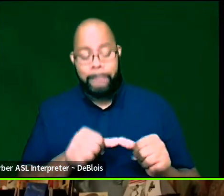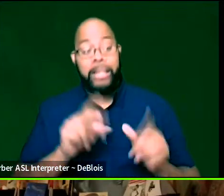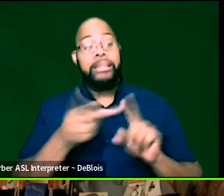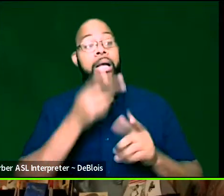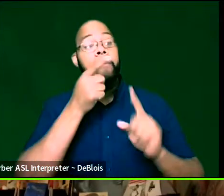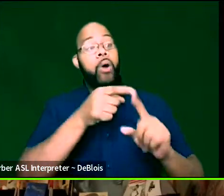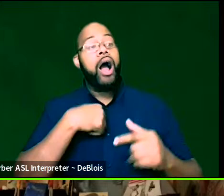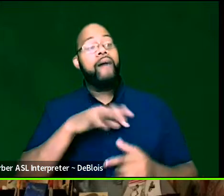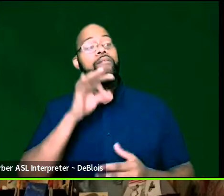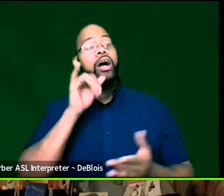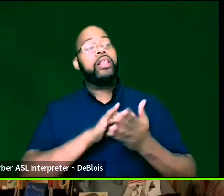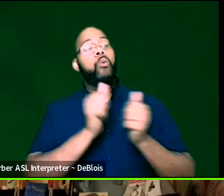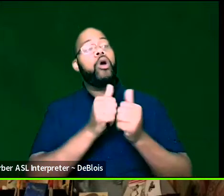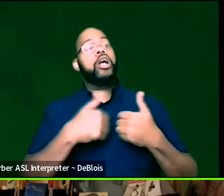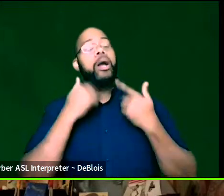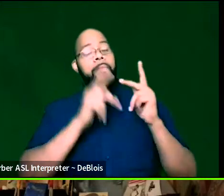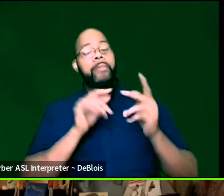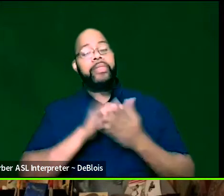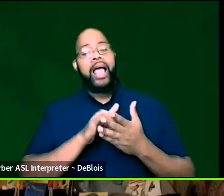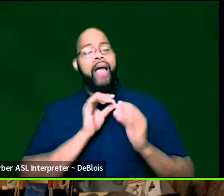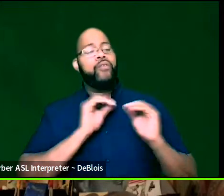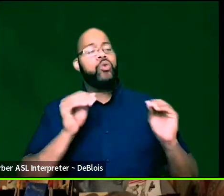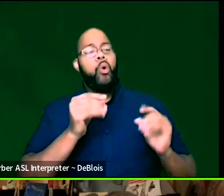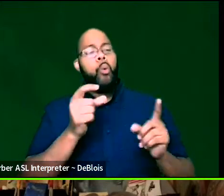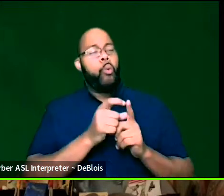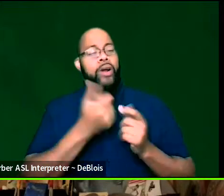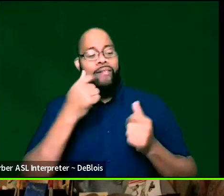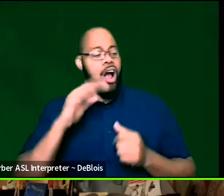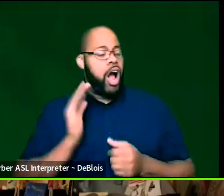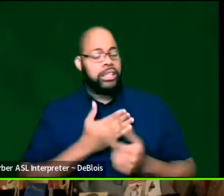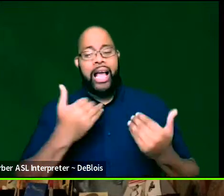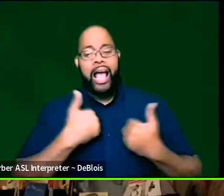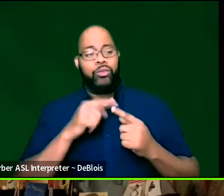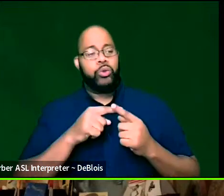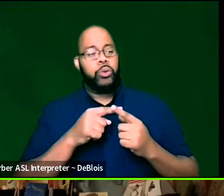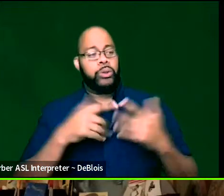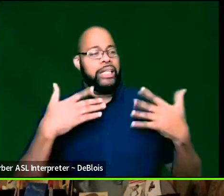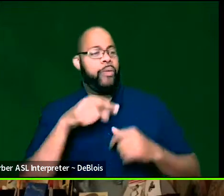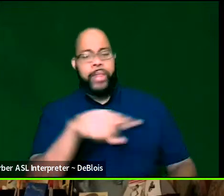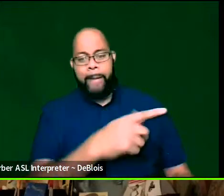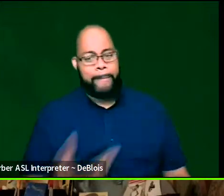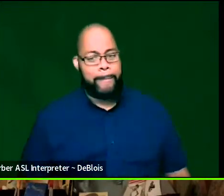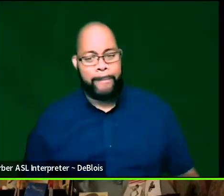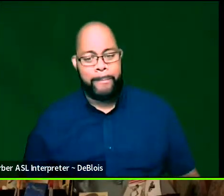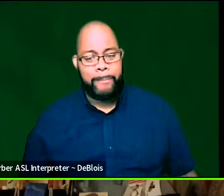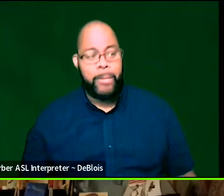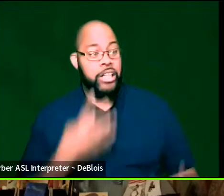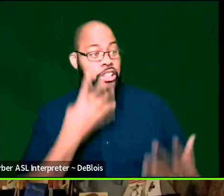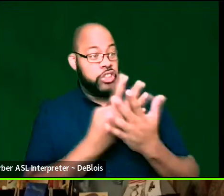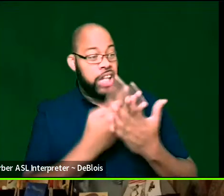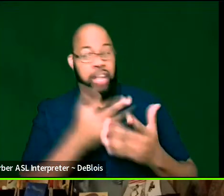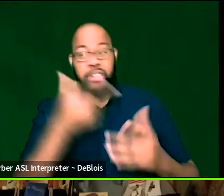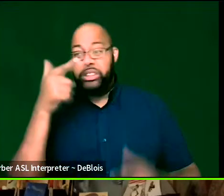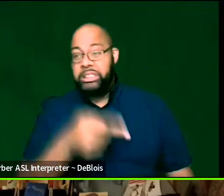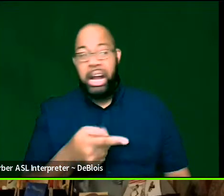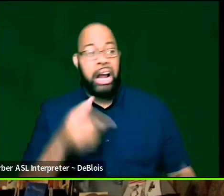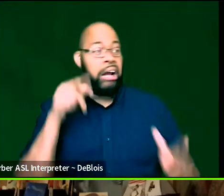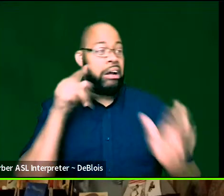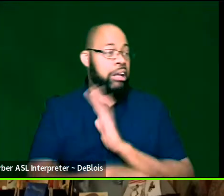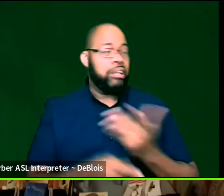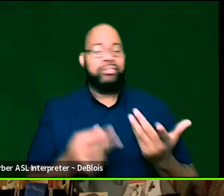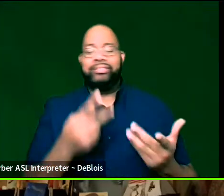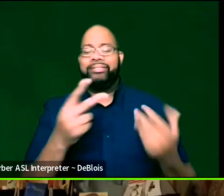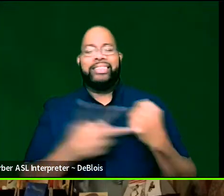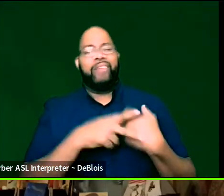point I find with young people is there's no words any of us have to scare them. Go to jail, get shot, get killed, save